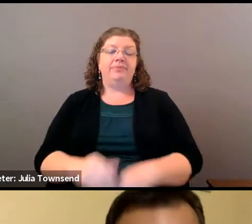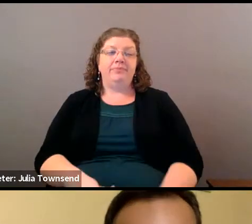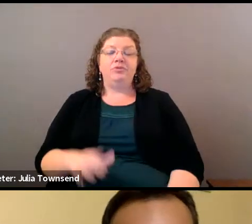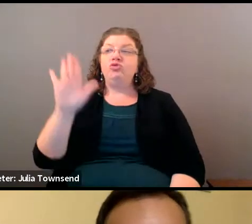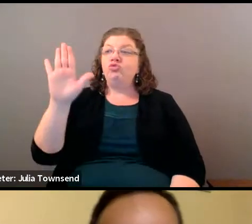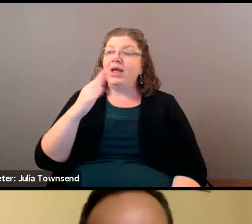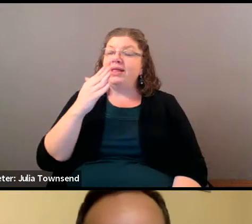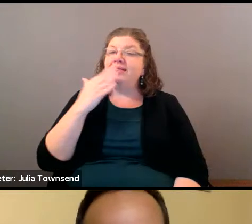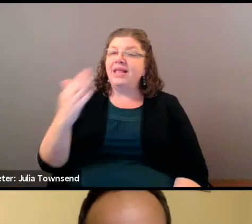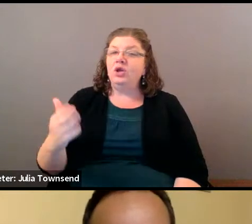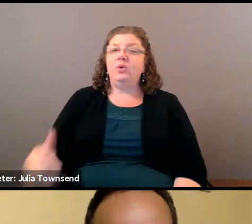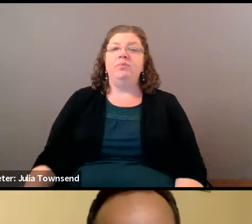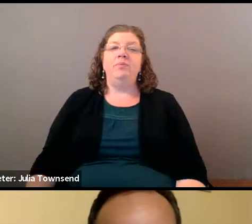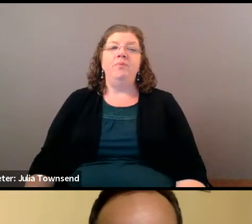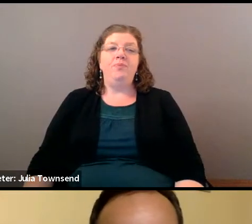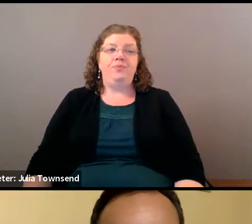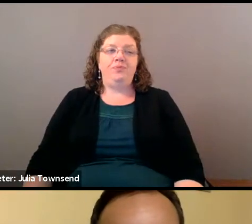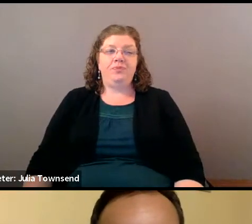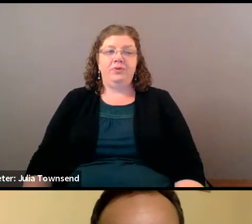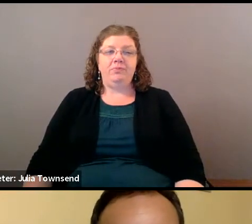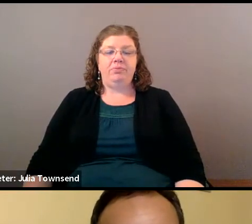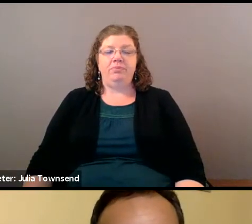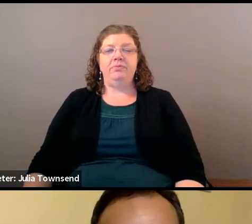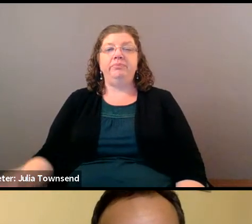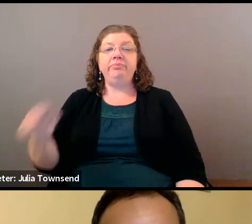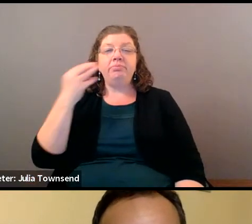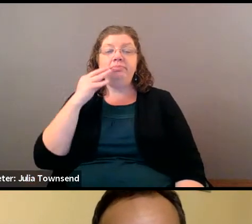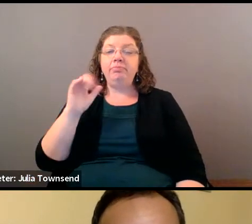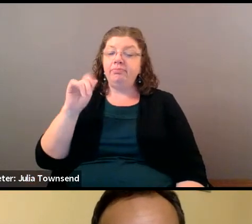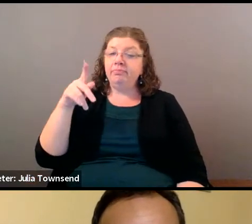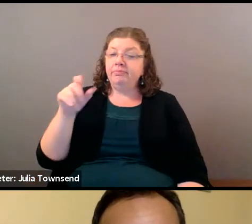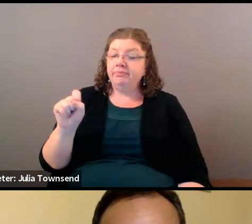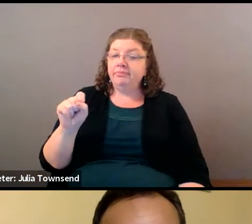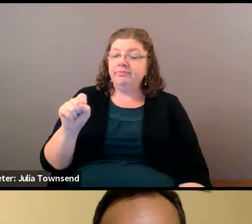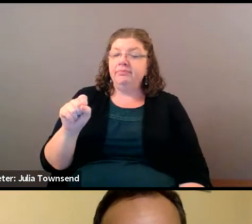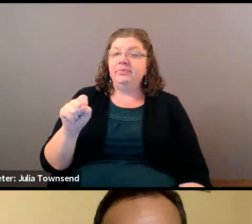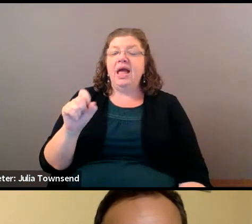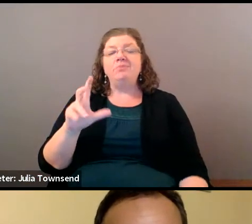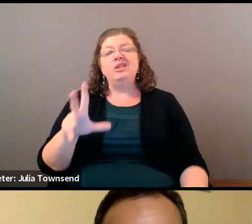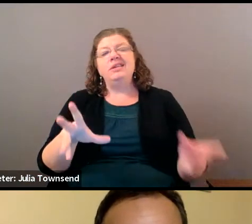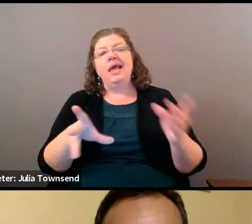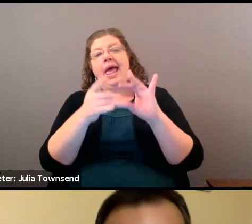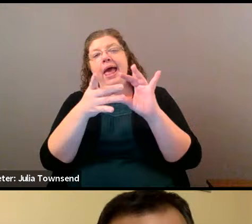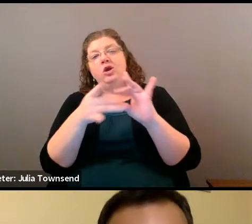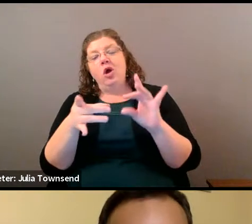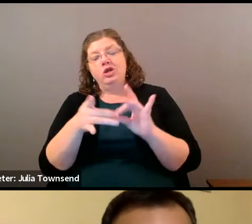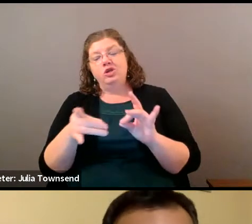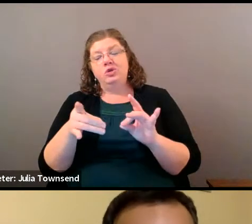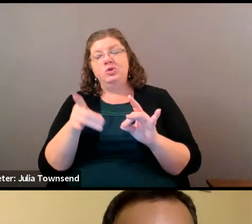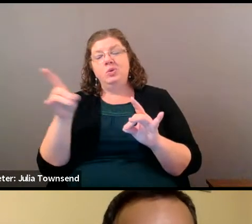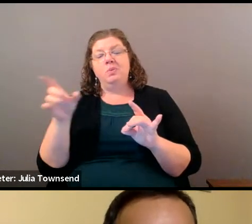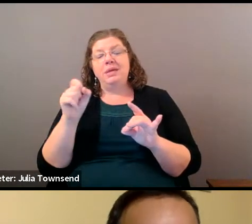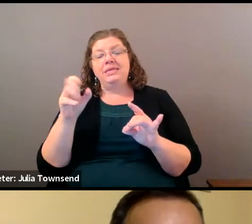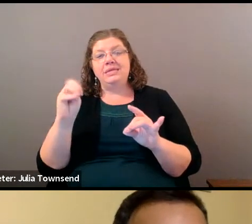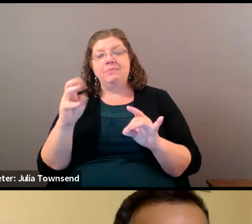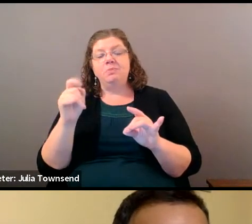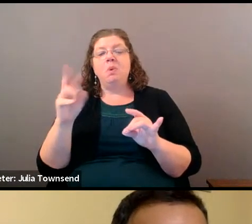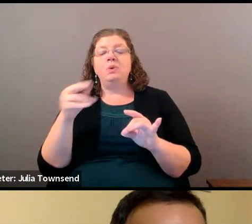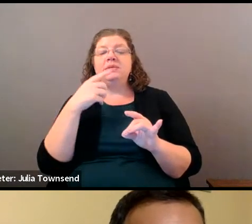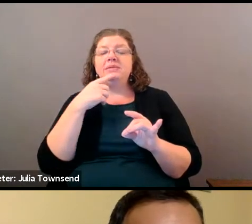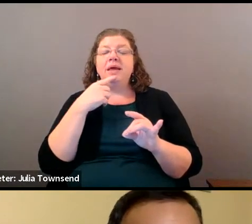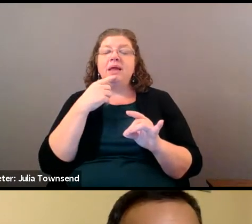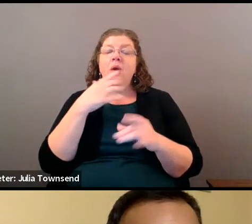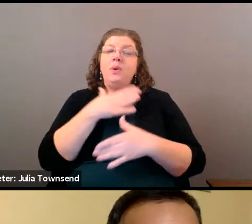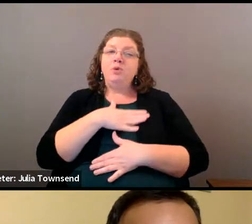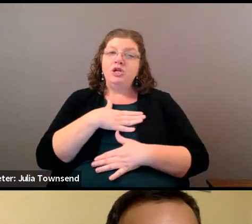you. Ms. Capps, thank you. I'm just going to add on to my colleague, Ms. Sims-Moten. I